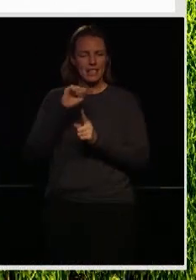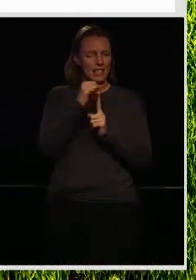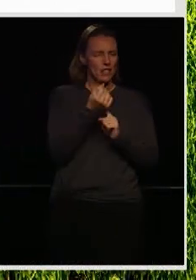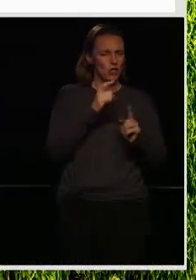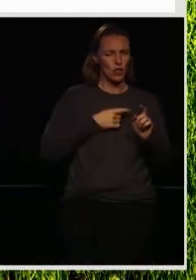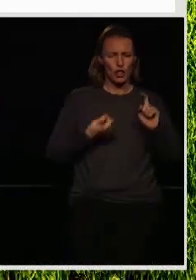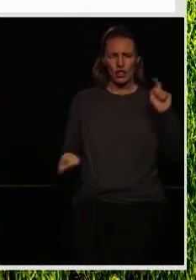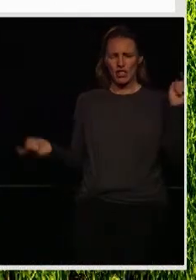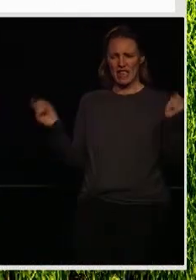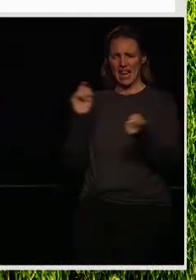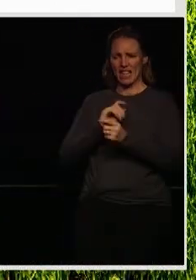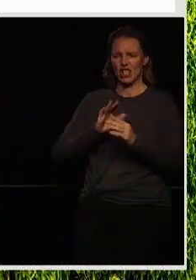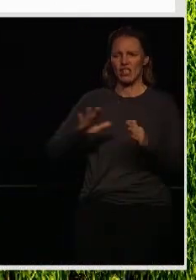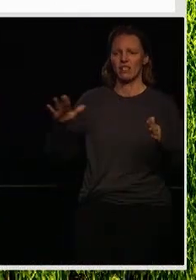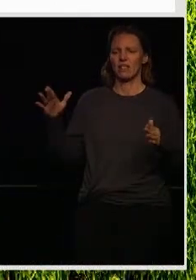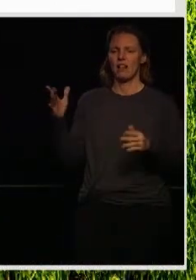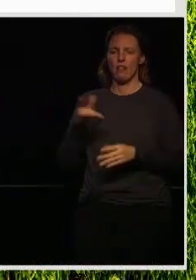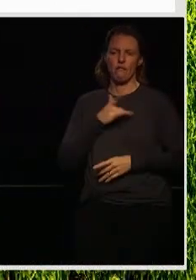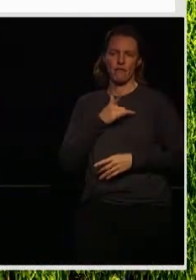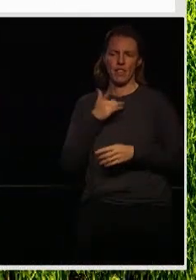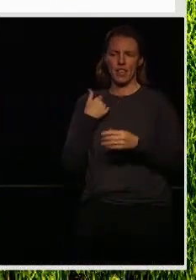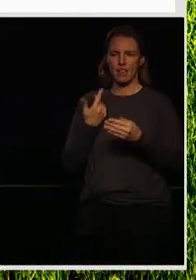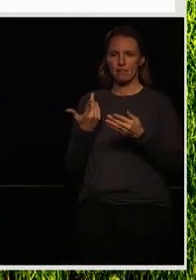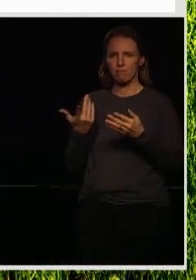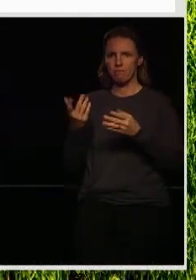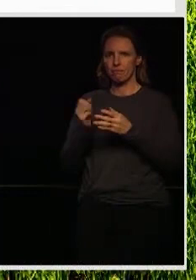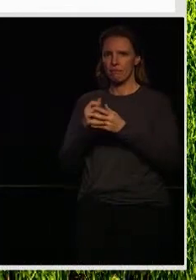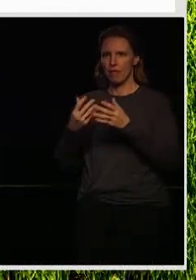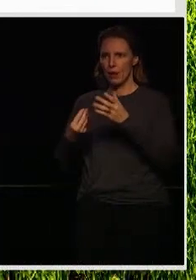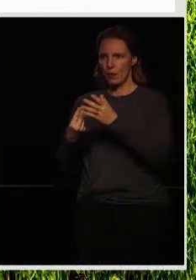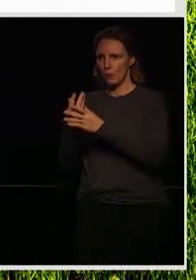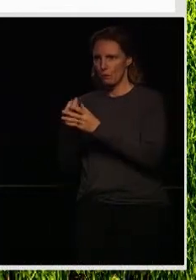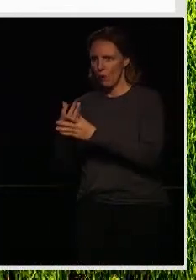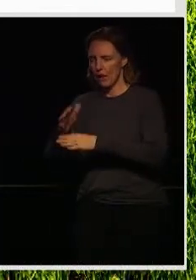feeling it in the vineyards as well as at our bottom line.